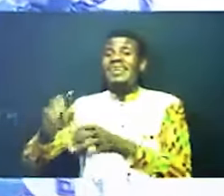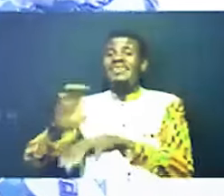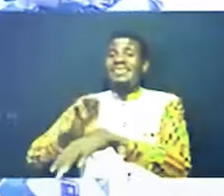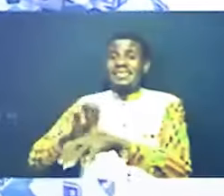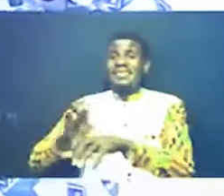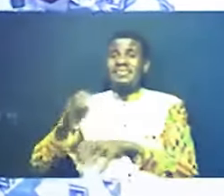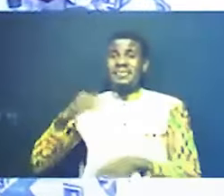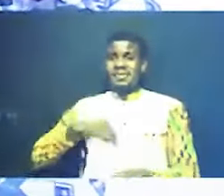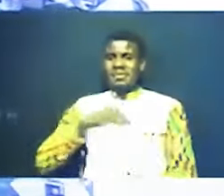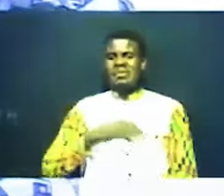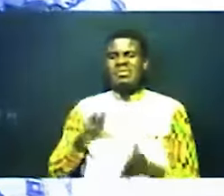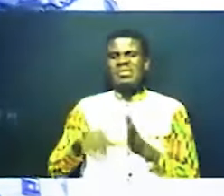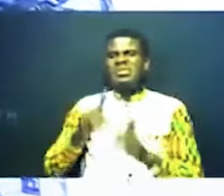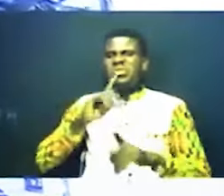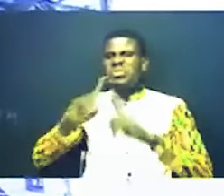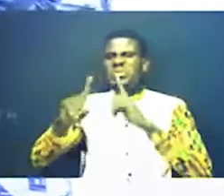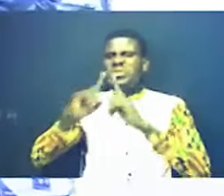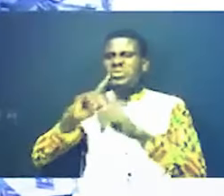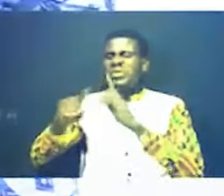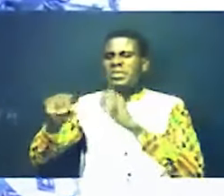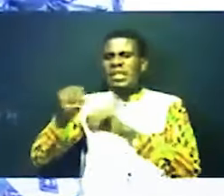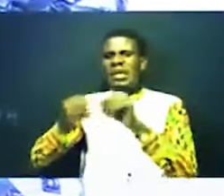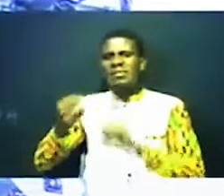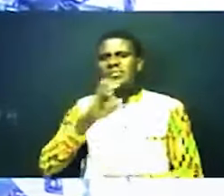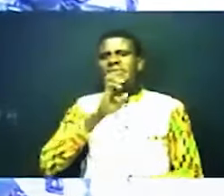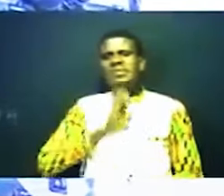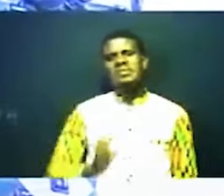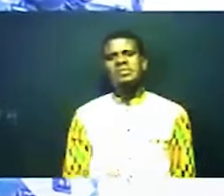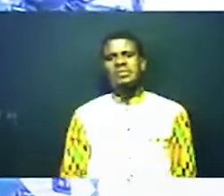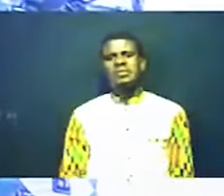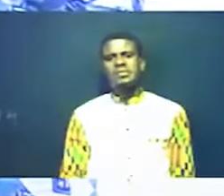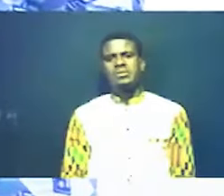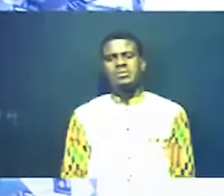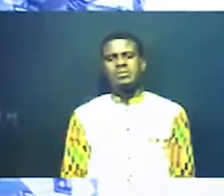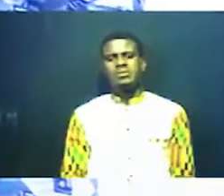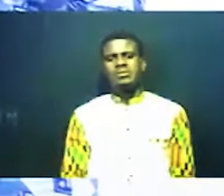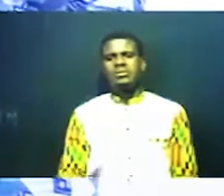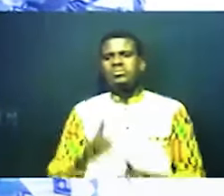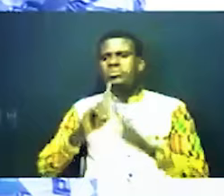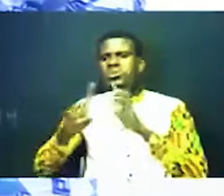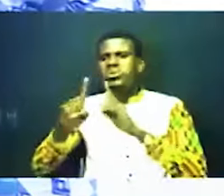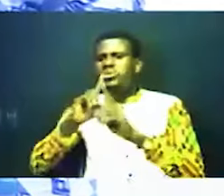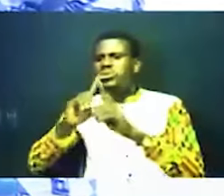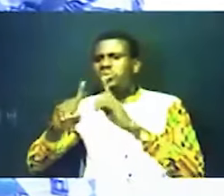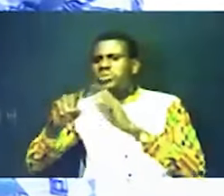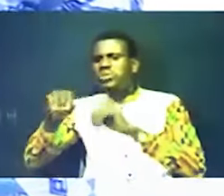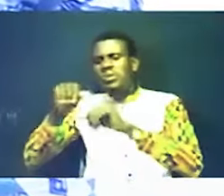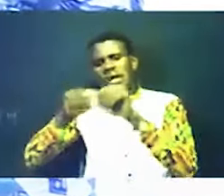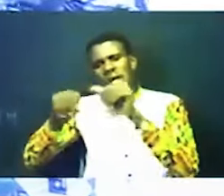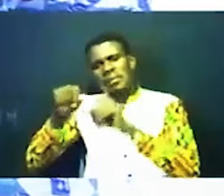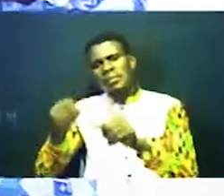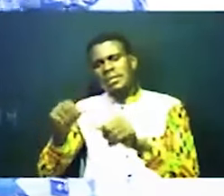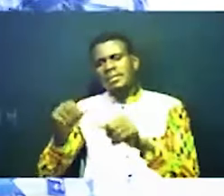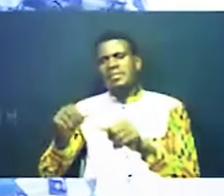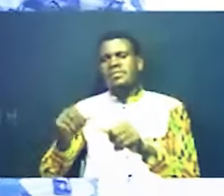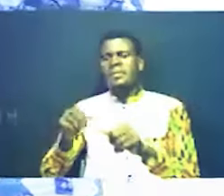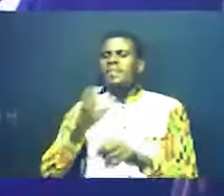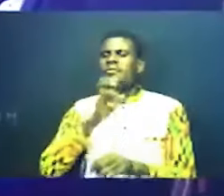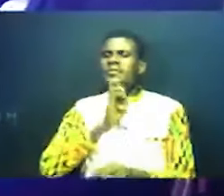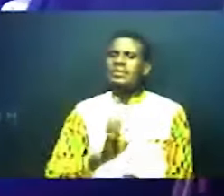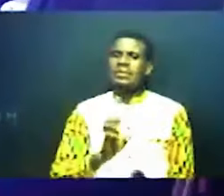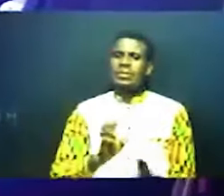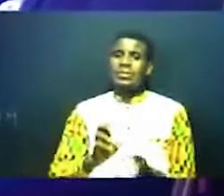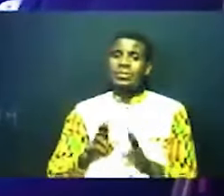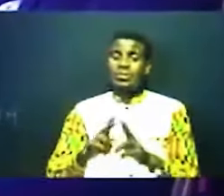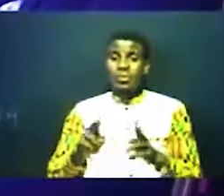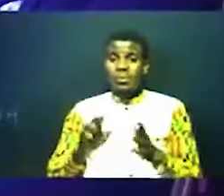leaves this other elder, he has infected the elder. with the COVID bitterness. And he said, "Oko